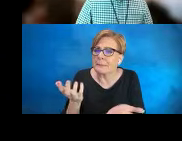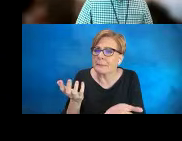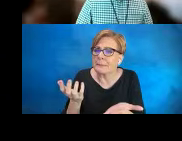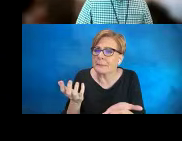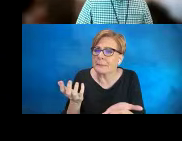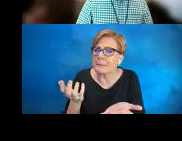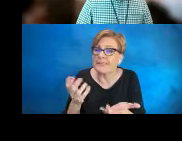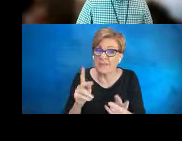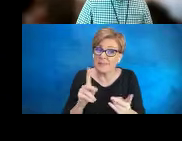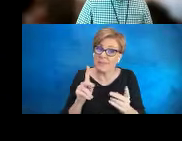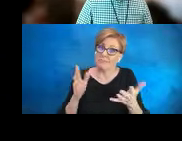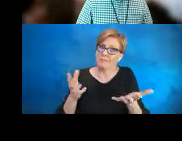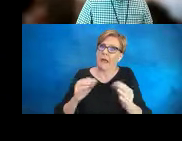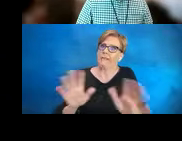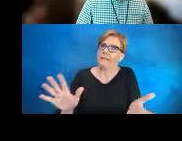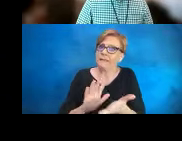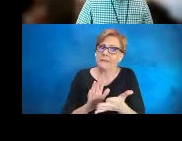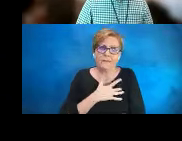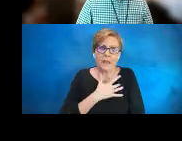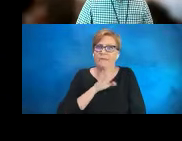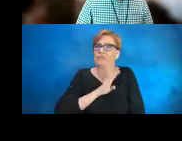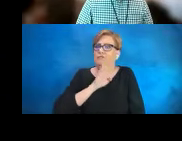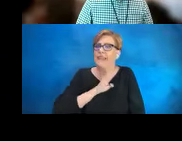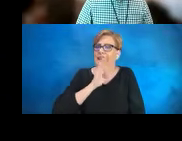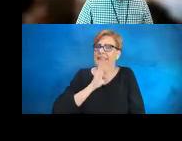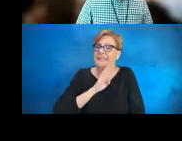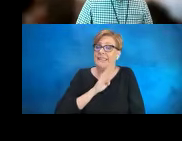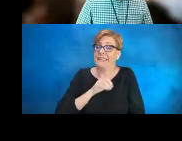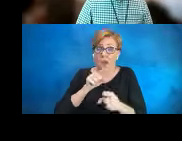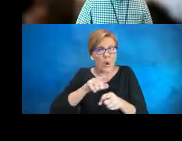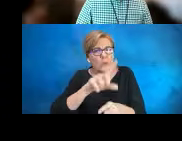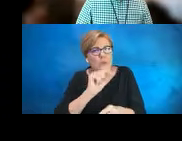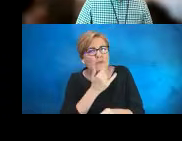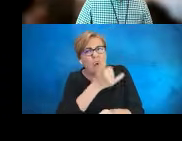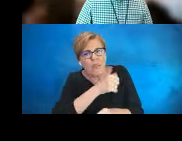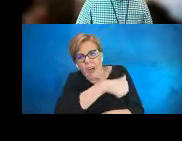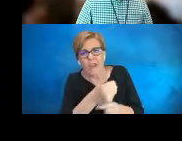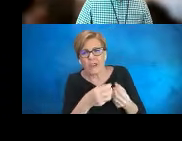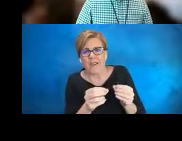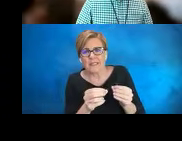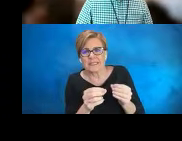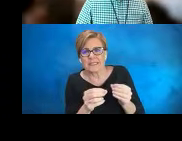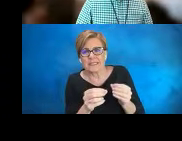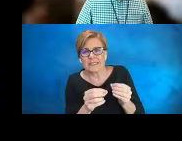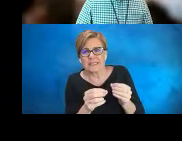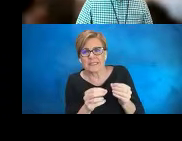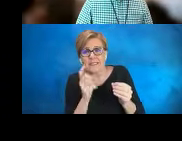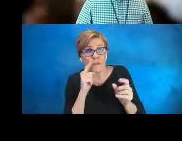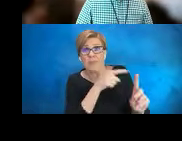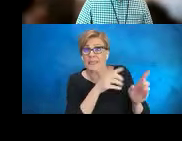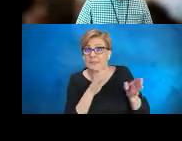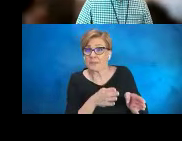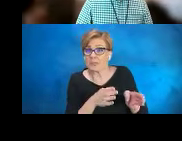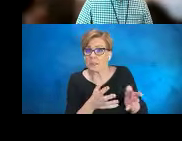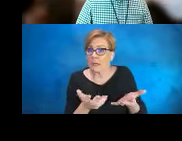understandably frustrated that they would have someone respond and say, oh, you need to call this other office to get the number, to get the person you want to speak to. And